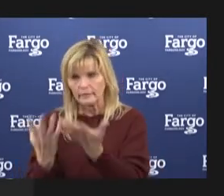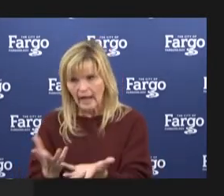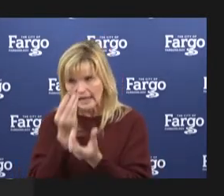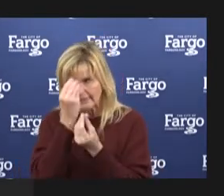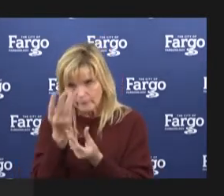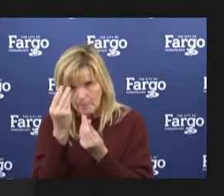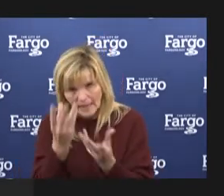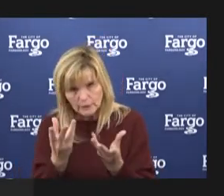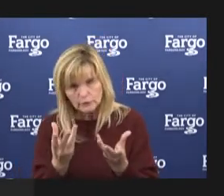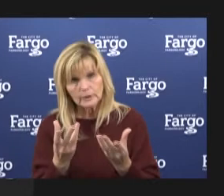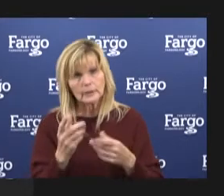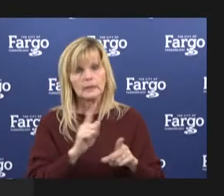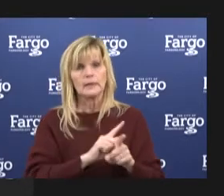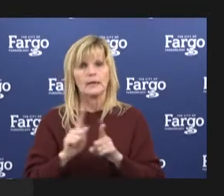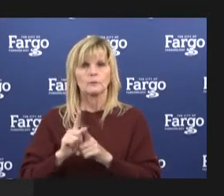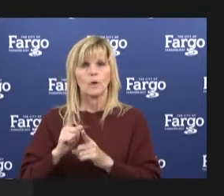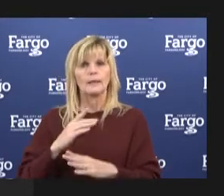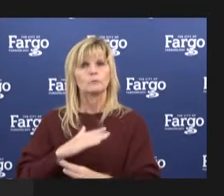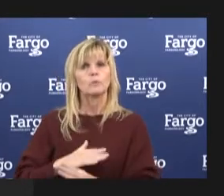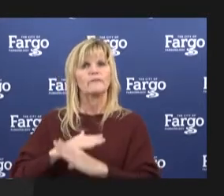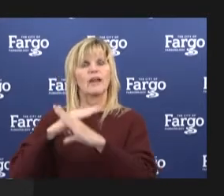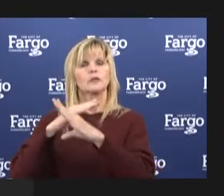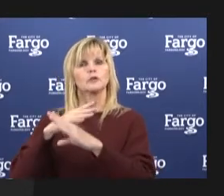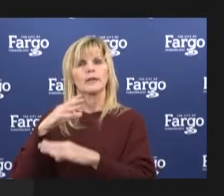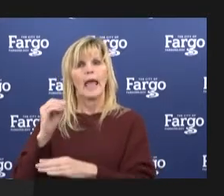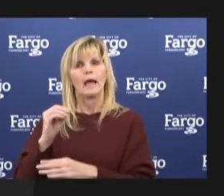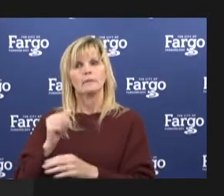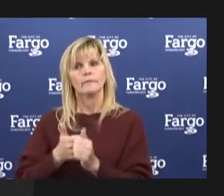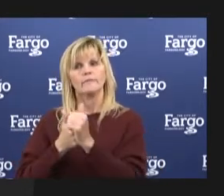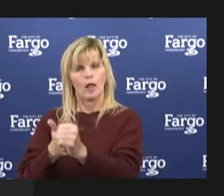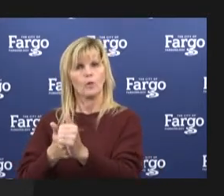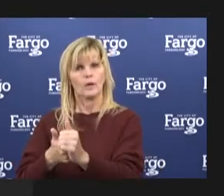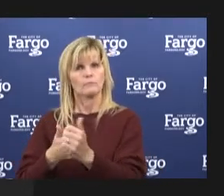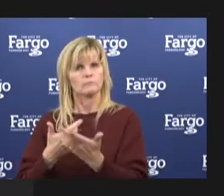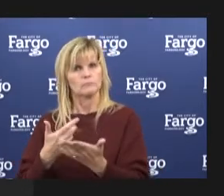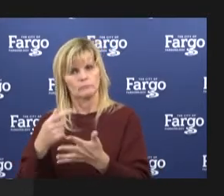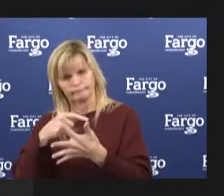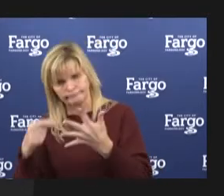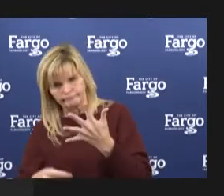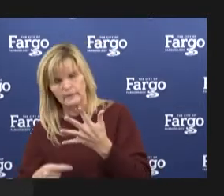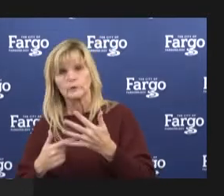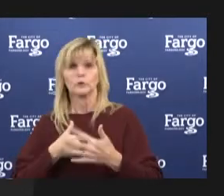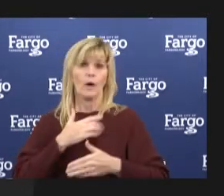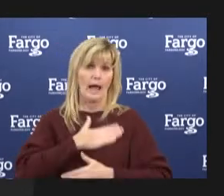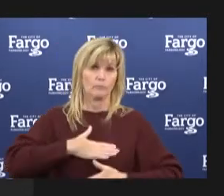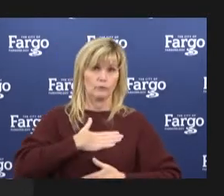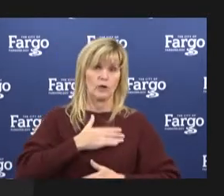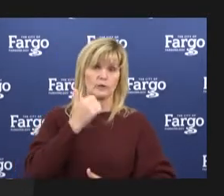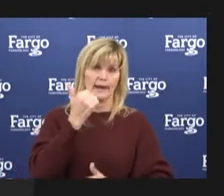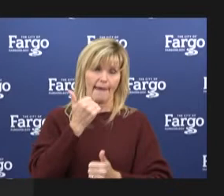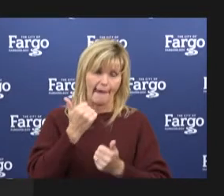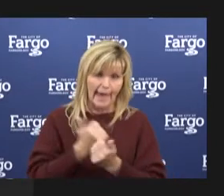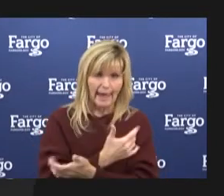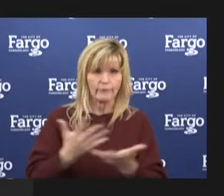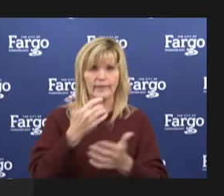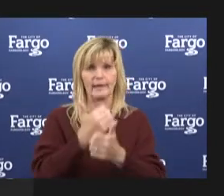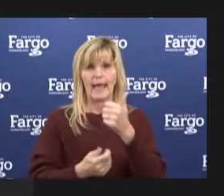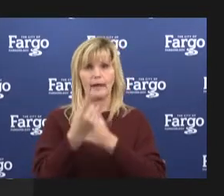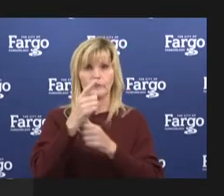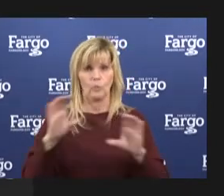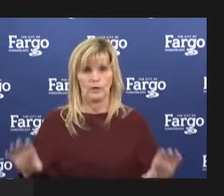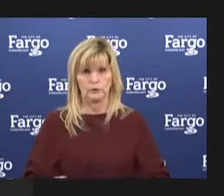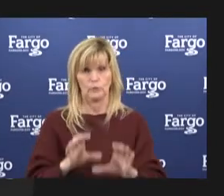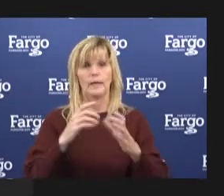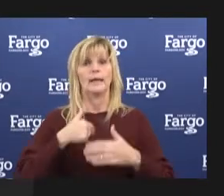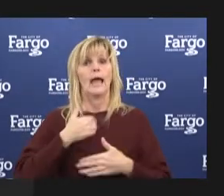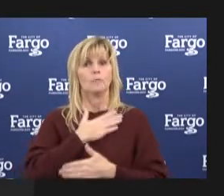information and prevention and mitigation guidance. So I appreciate everything that everyone is doing, and I